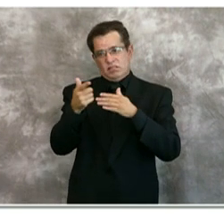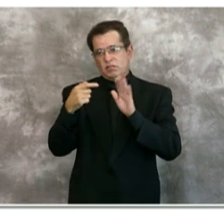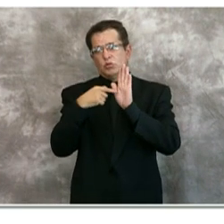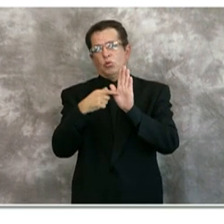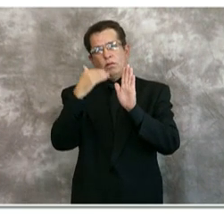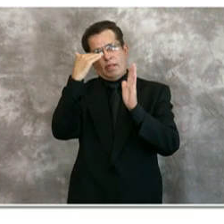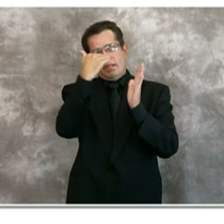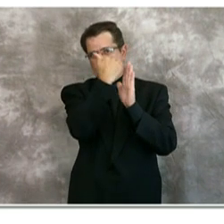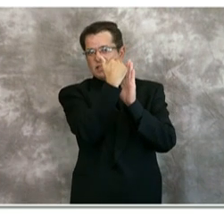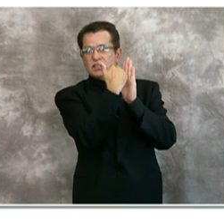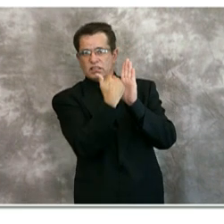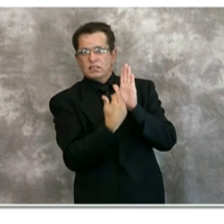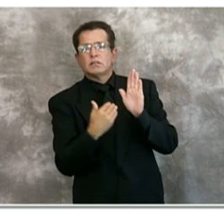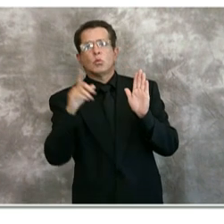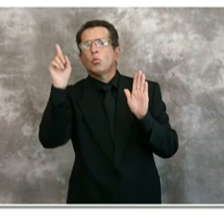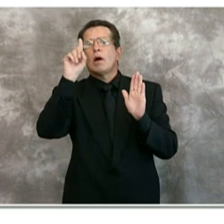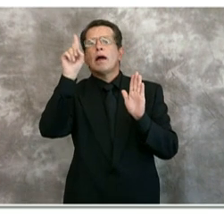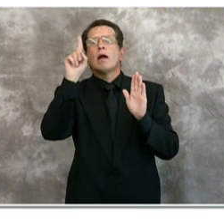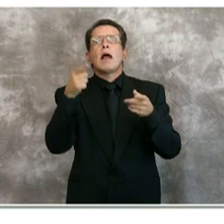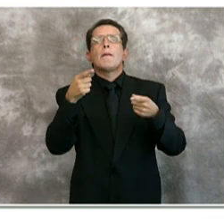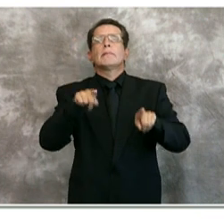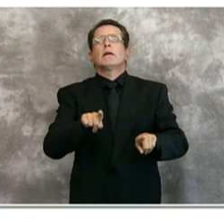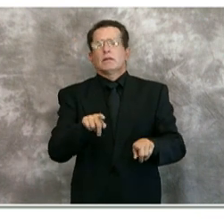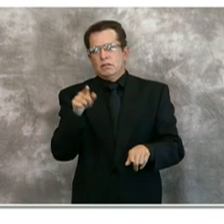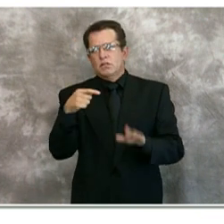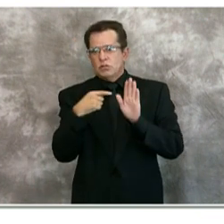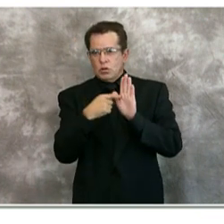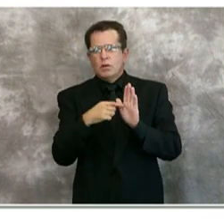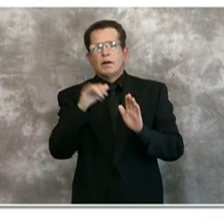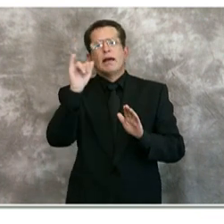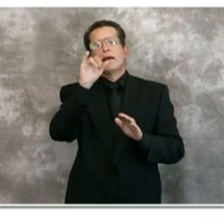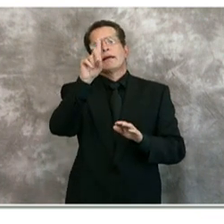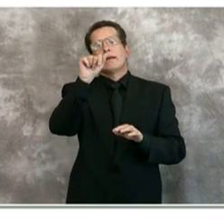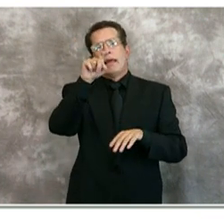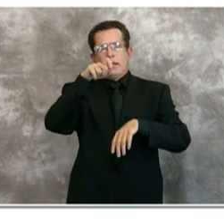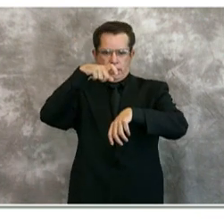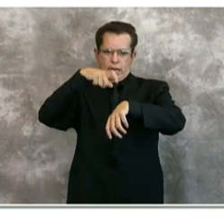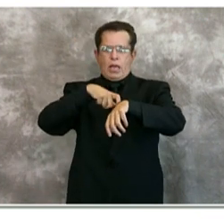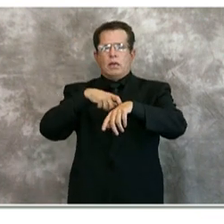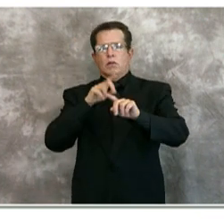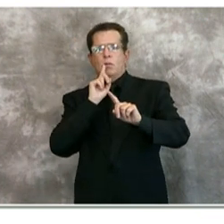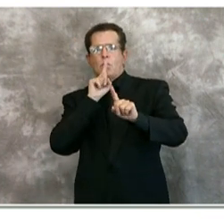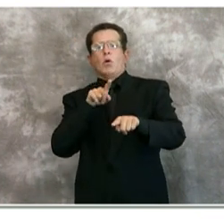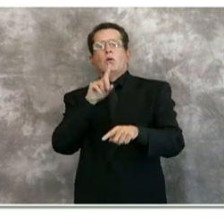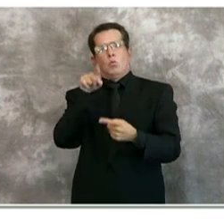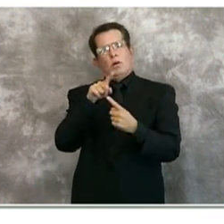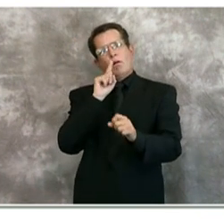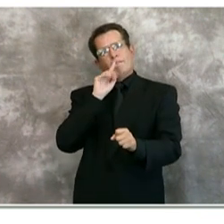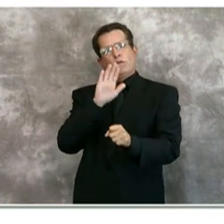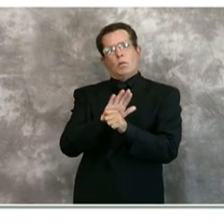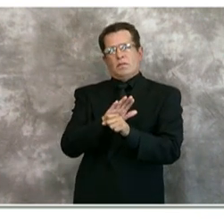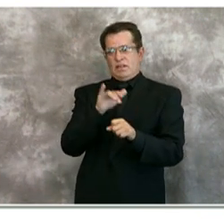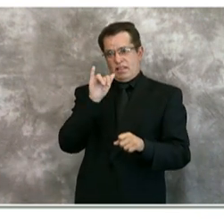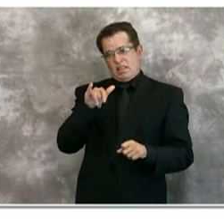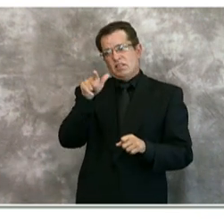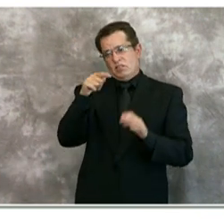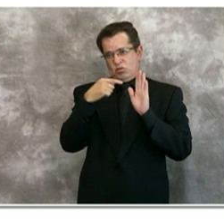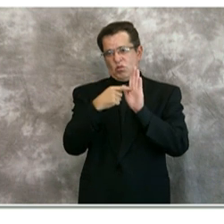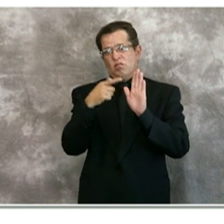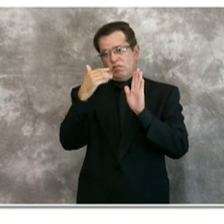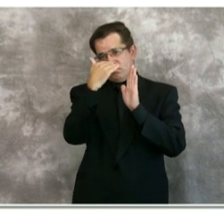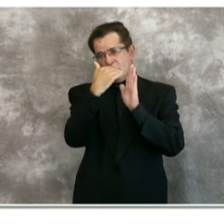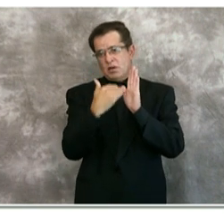basically lists the setting locations and the date that the outbreaks were confirmed, and the most recent ones,